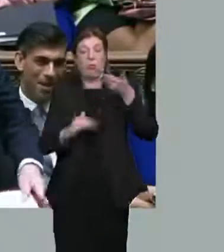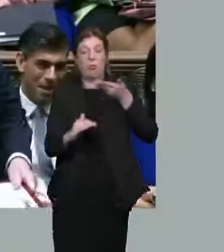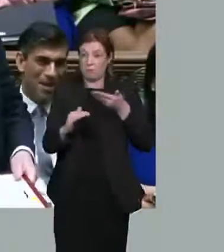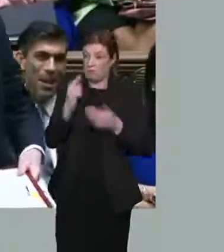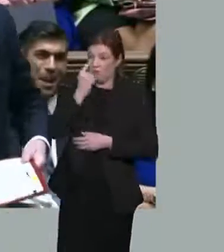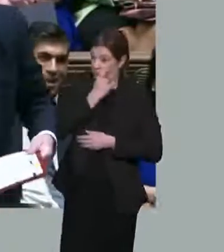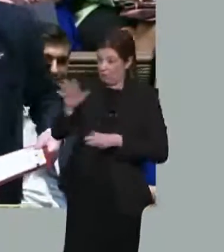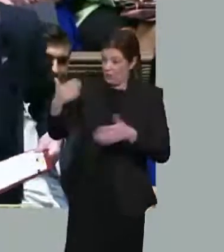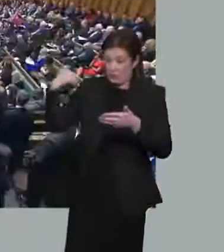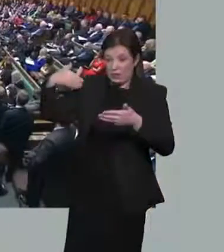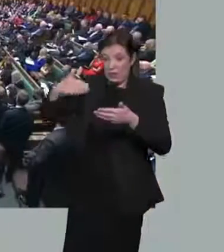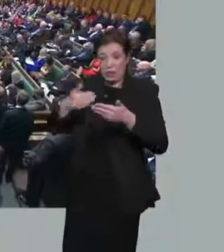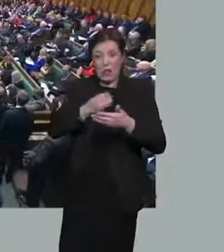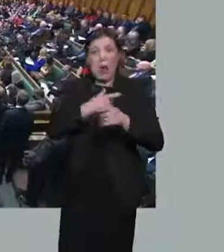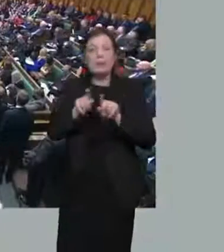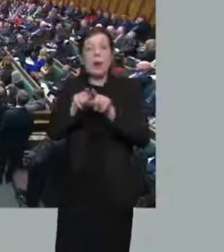jobs.